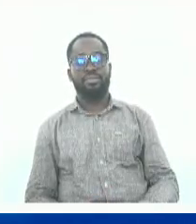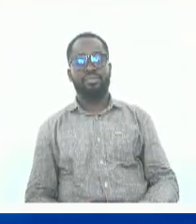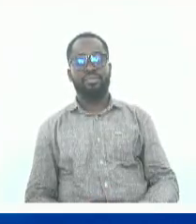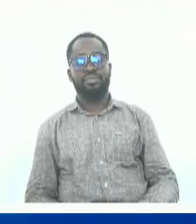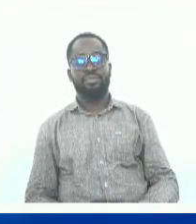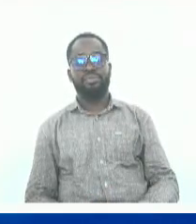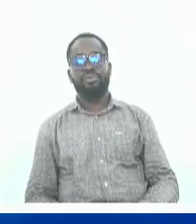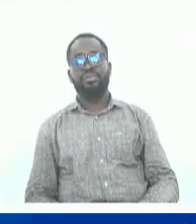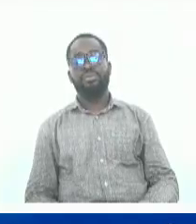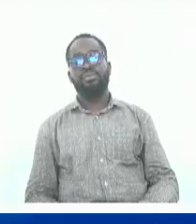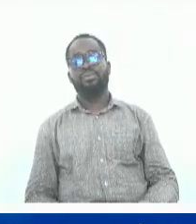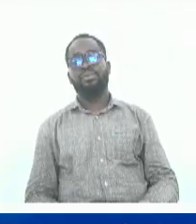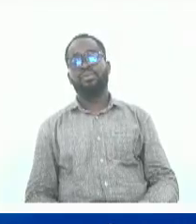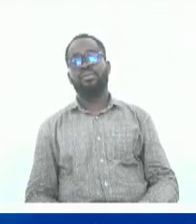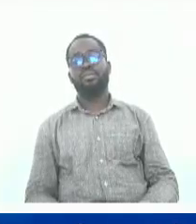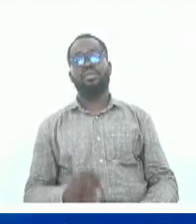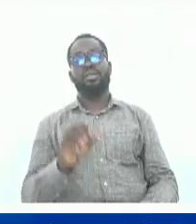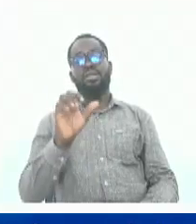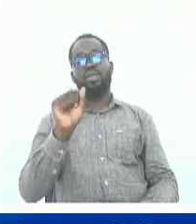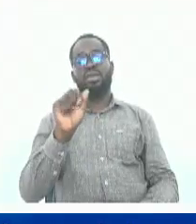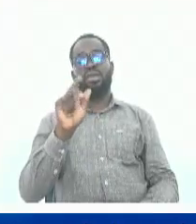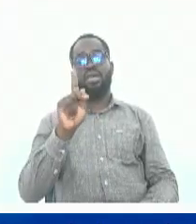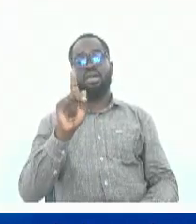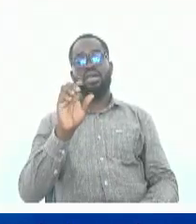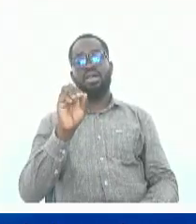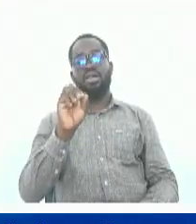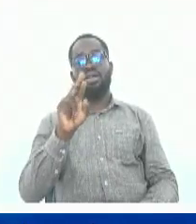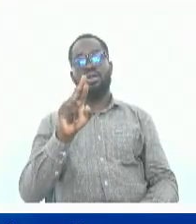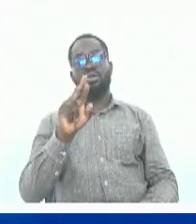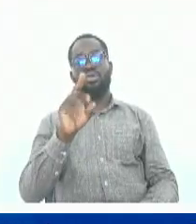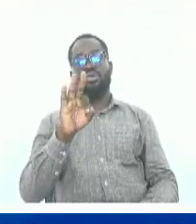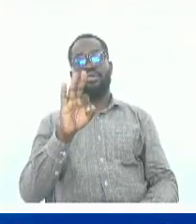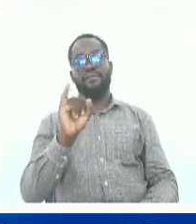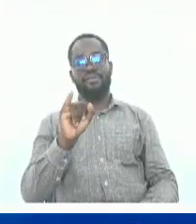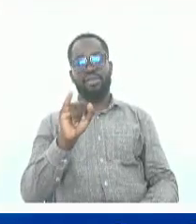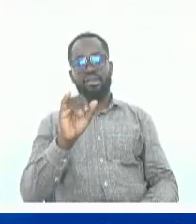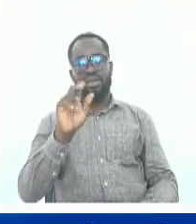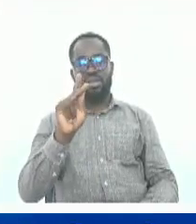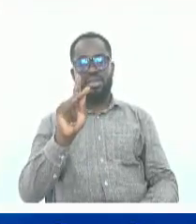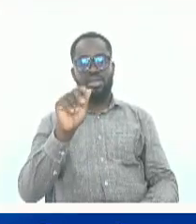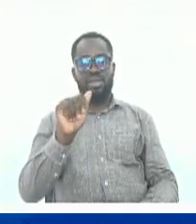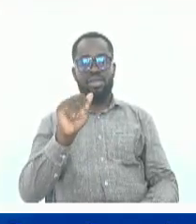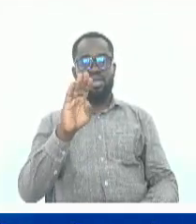Mr. Chair, so Akrofi Kwabute